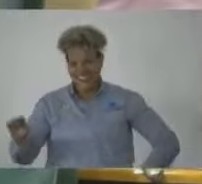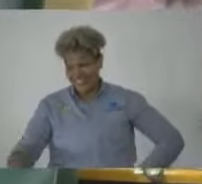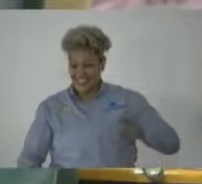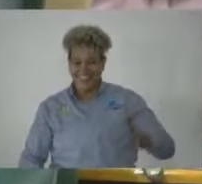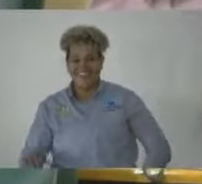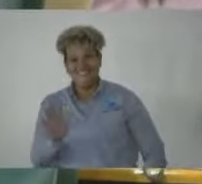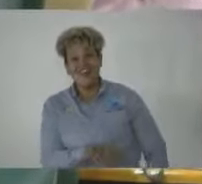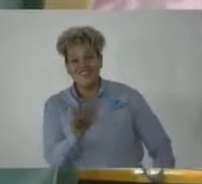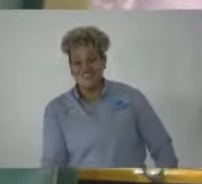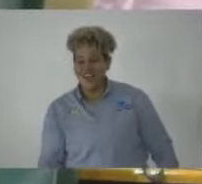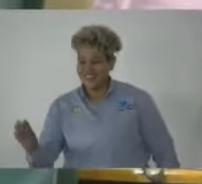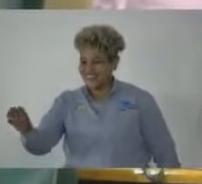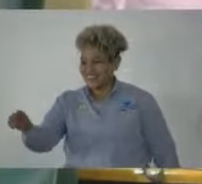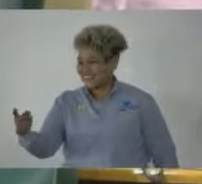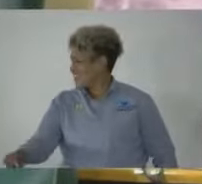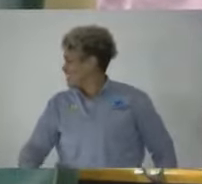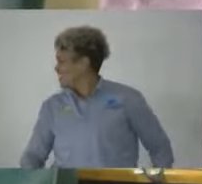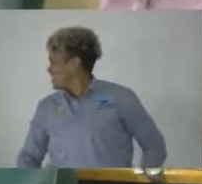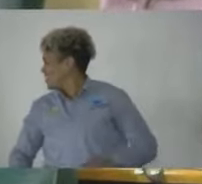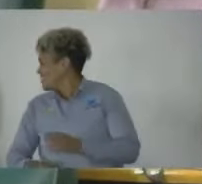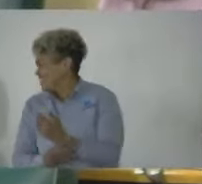Madam Speaker,